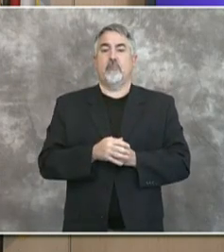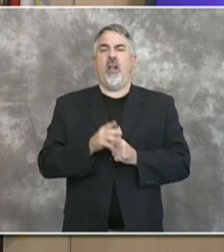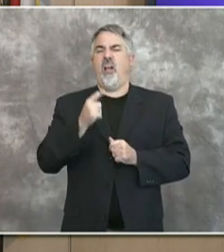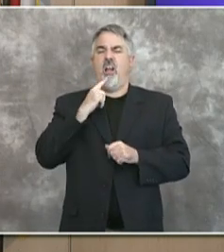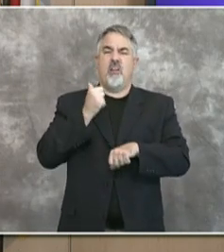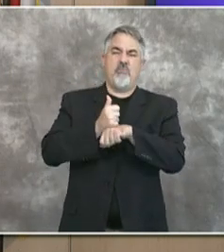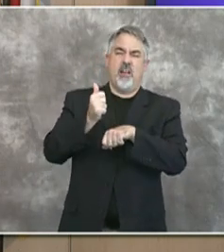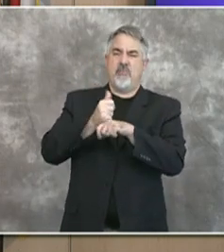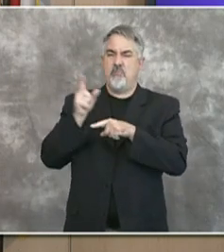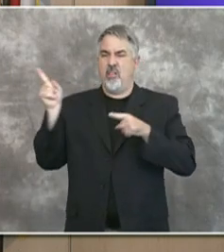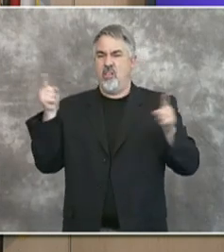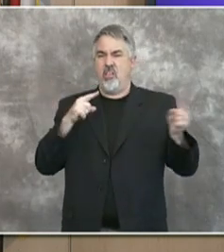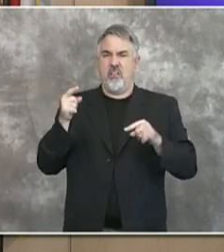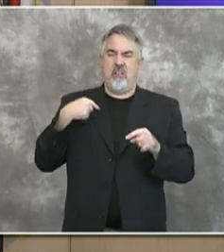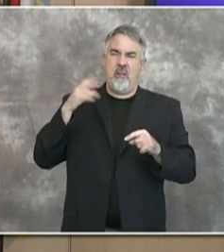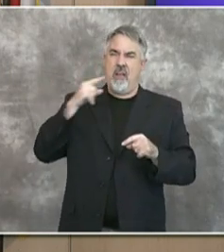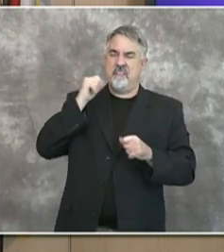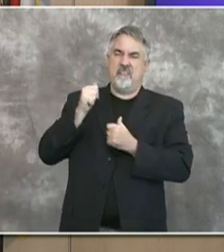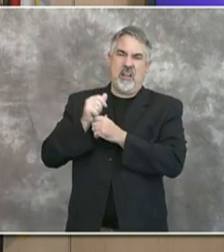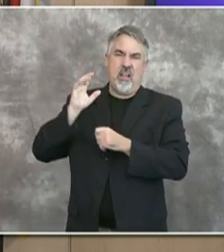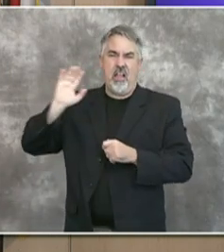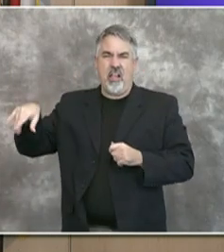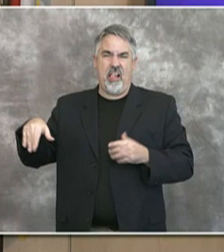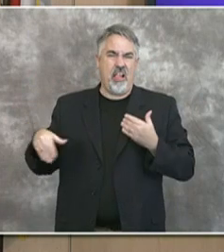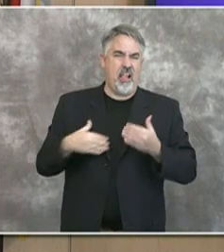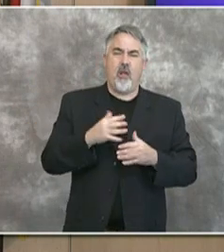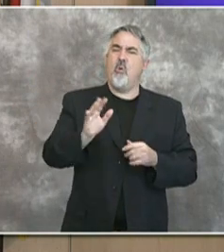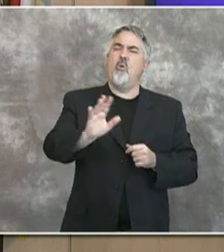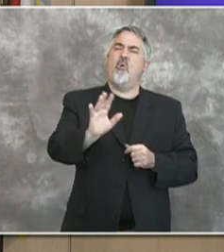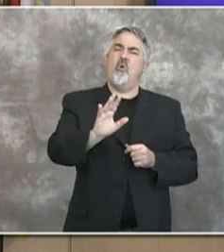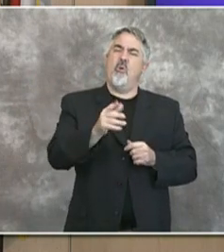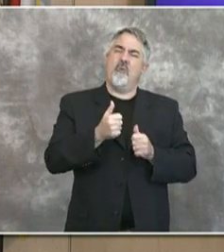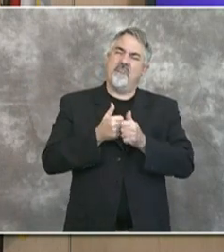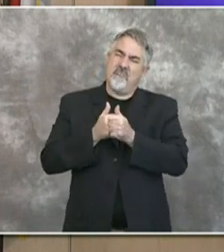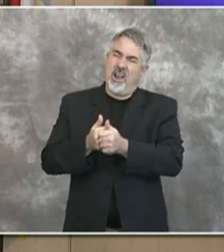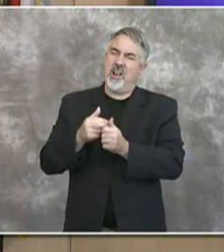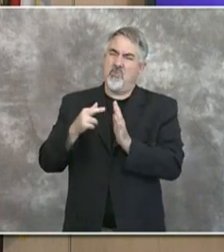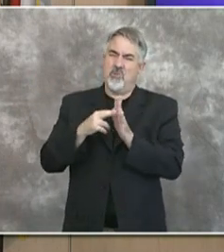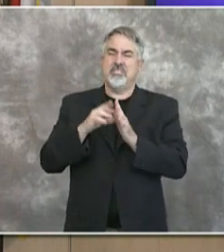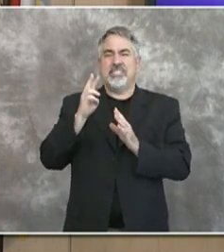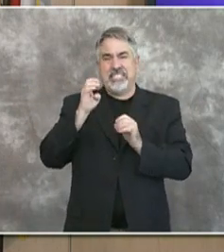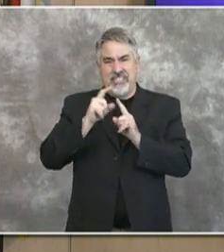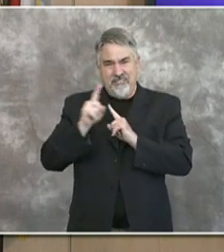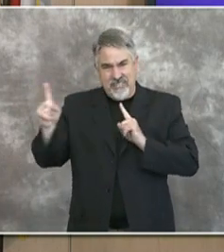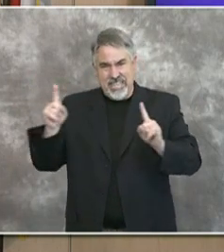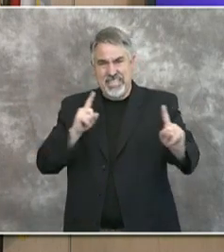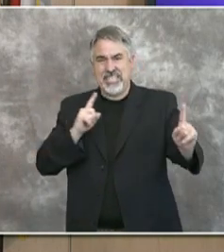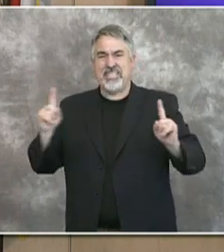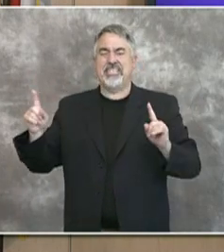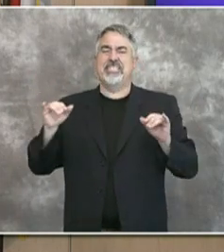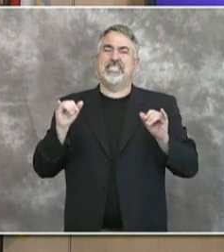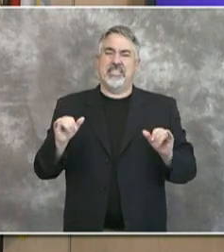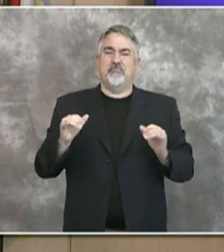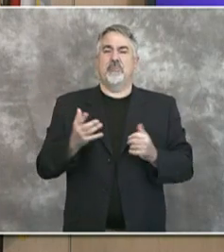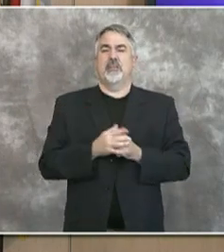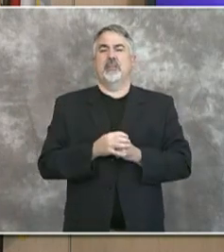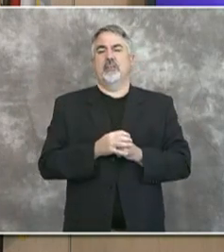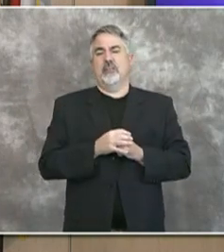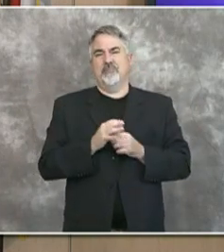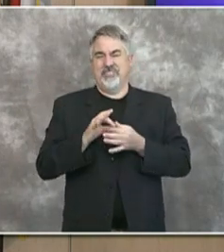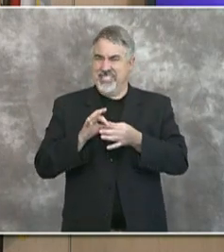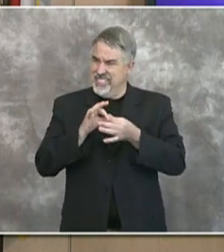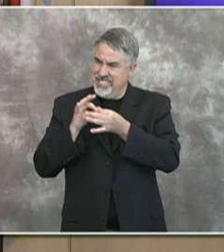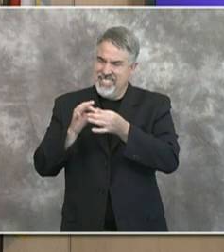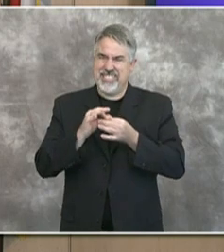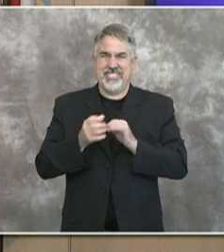me. But we cannot let this virus divide us. We've got to remain united. I've been on